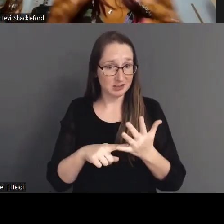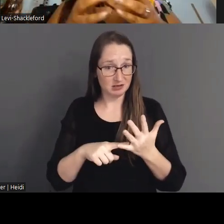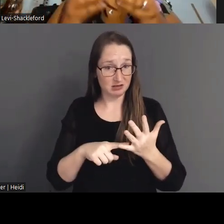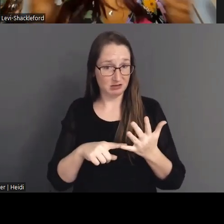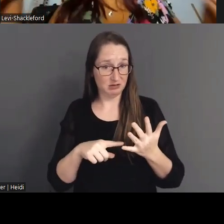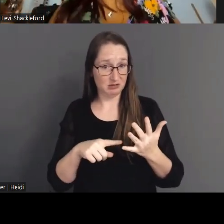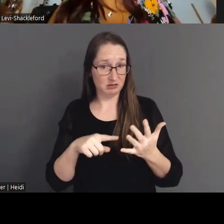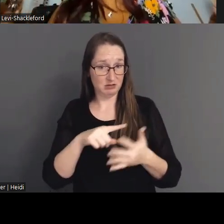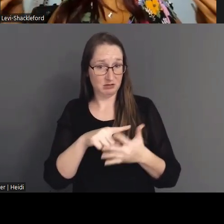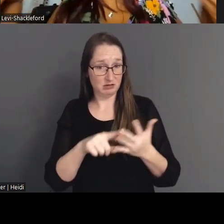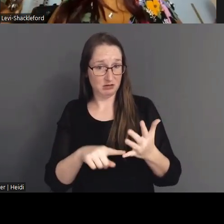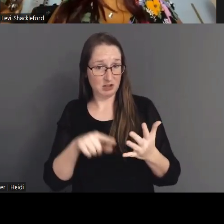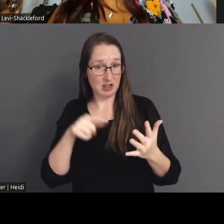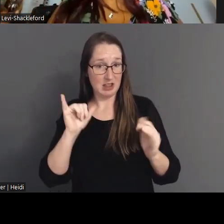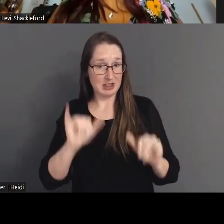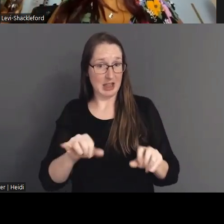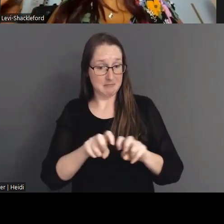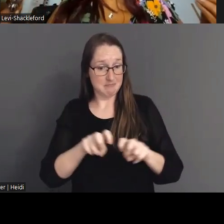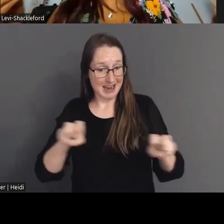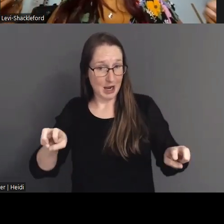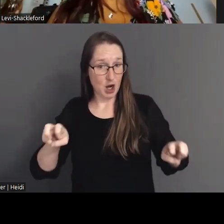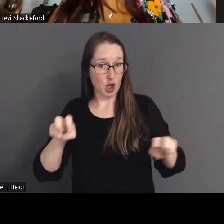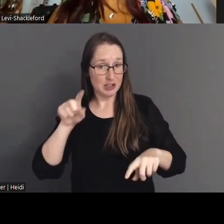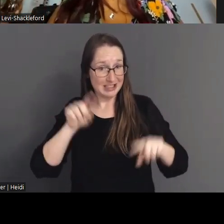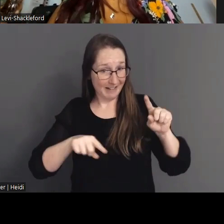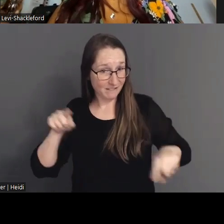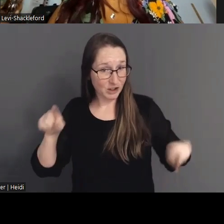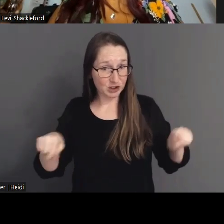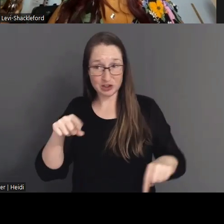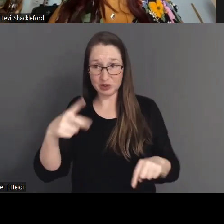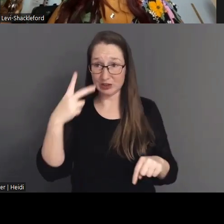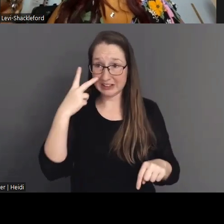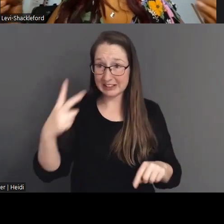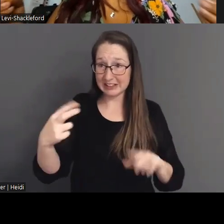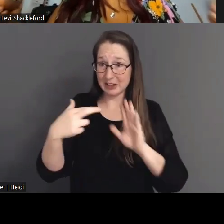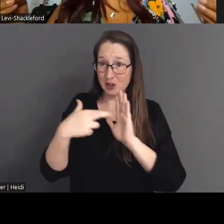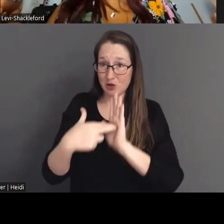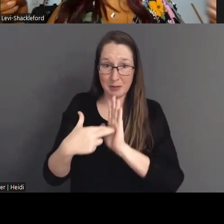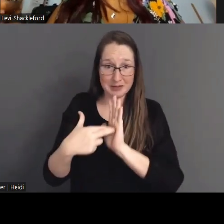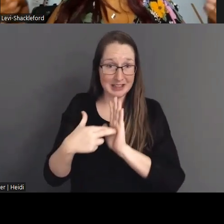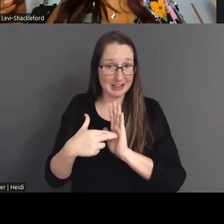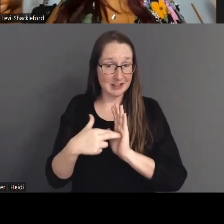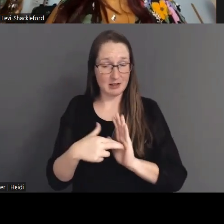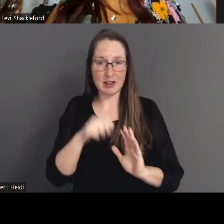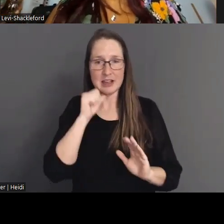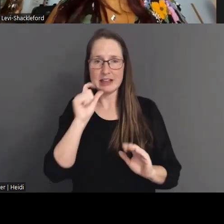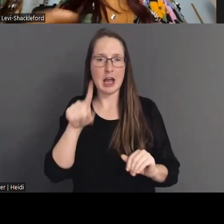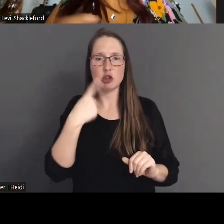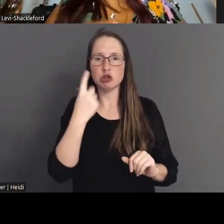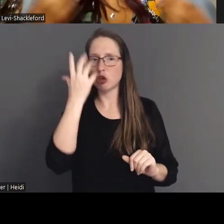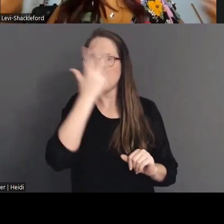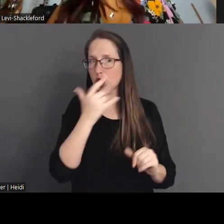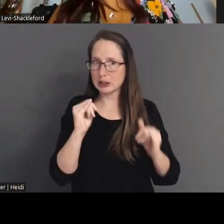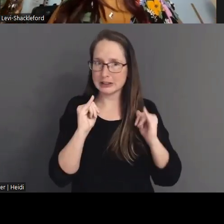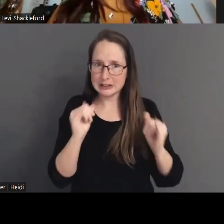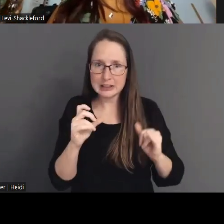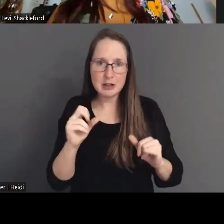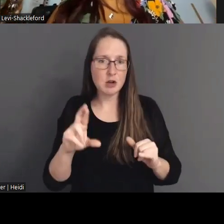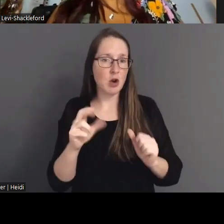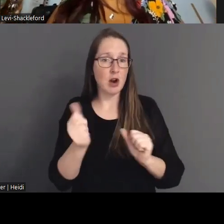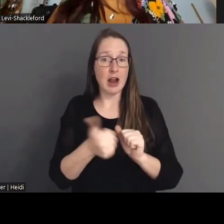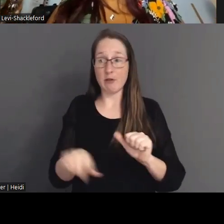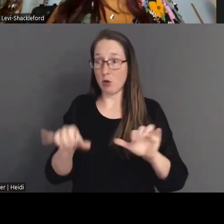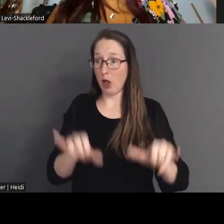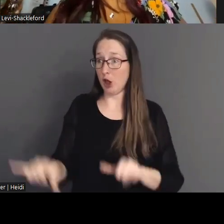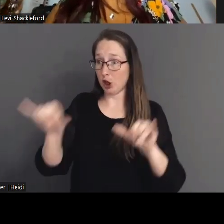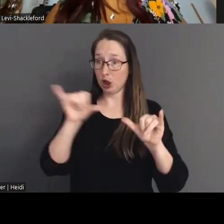that panel diverse, right? Are you seeing representation that doesn't just look like you or, everybody looks